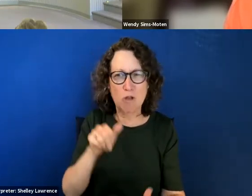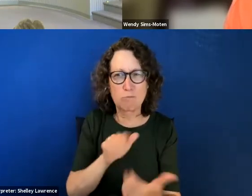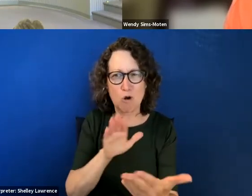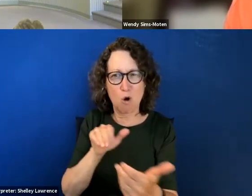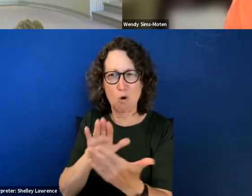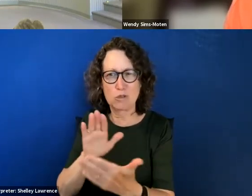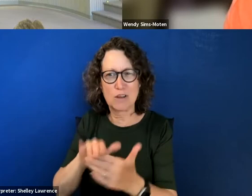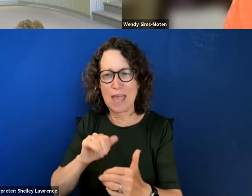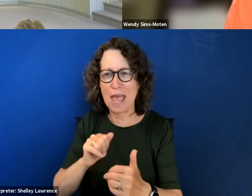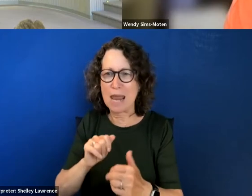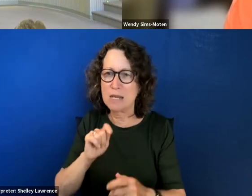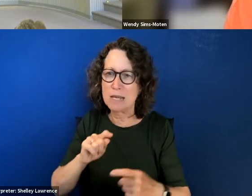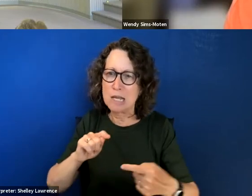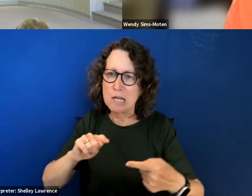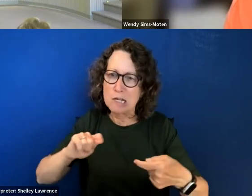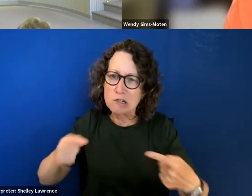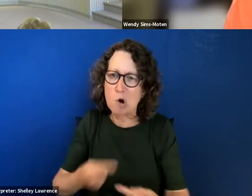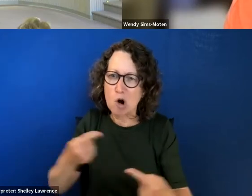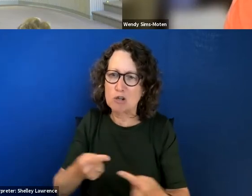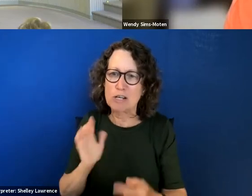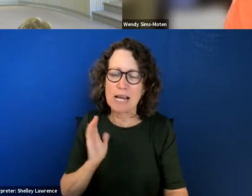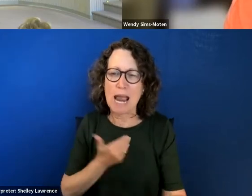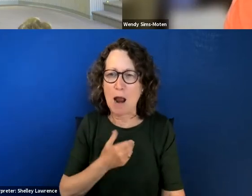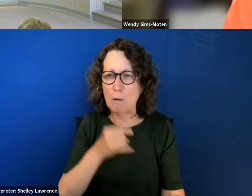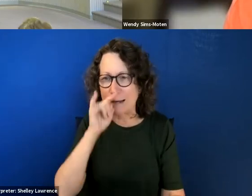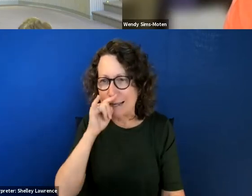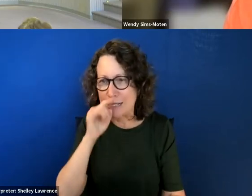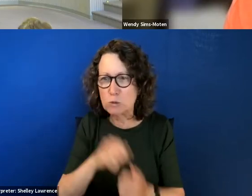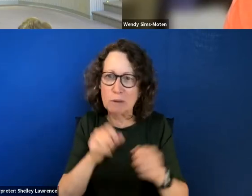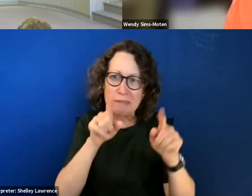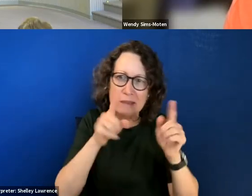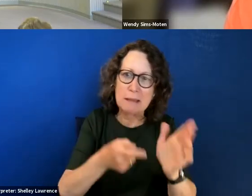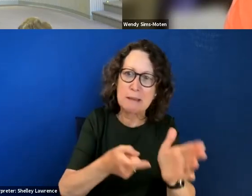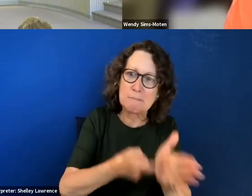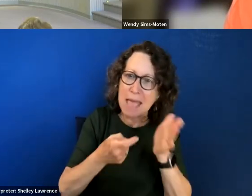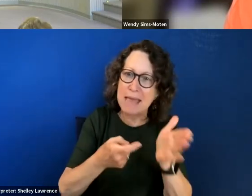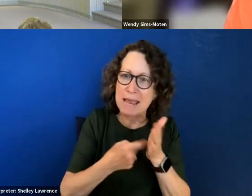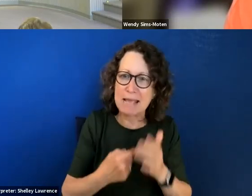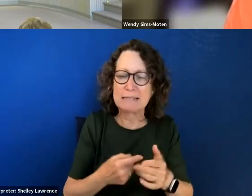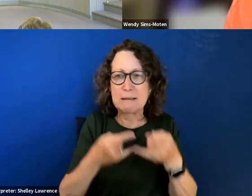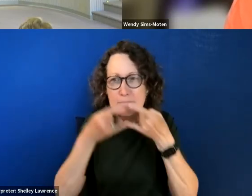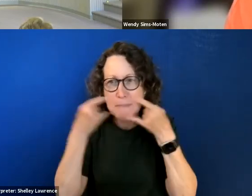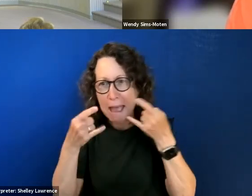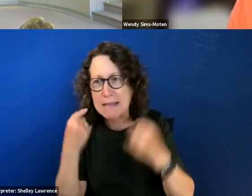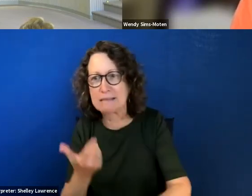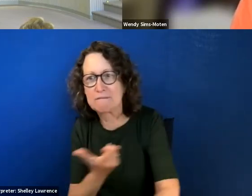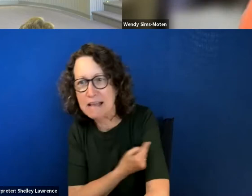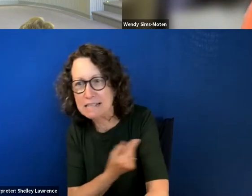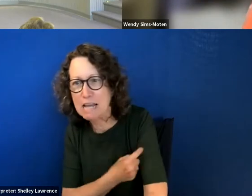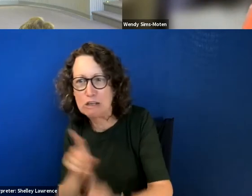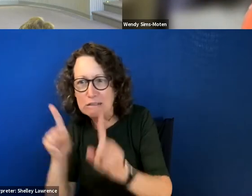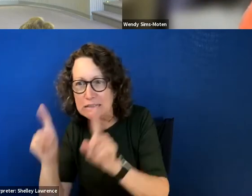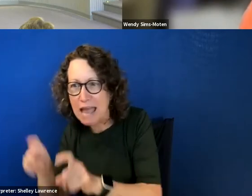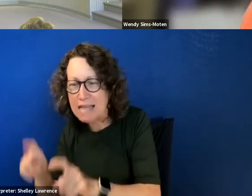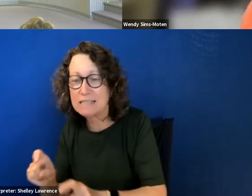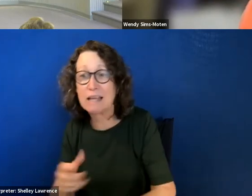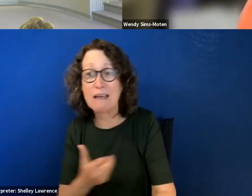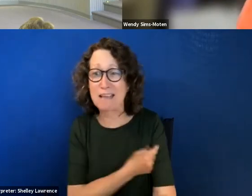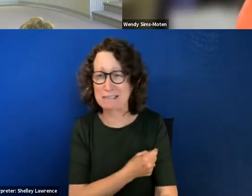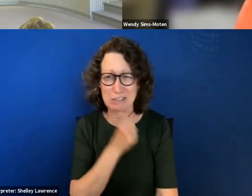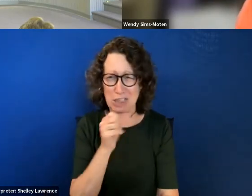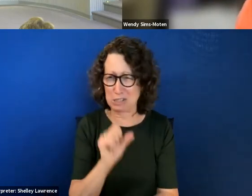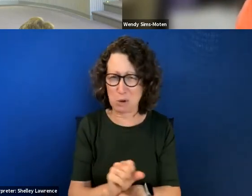than torturing our children with all these mandates and testing and masks and vaccinations, vaccinations that don't